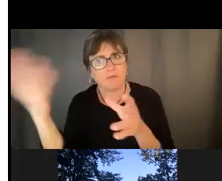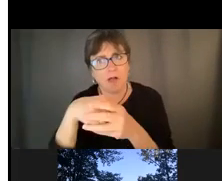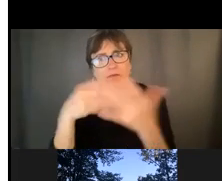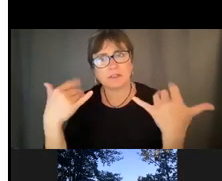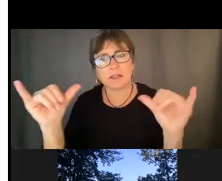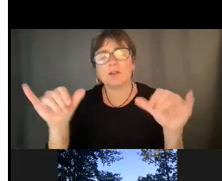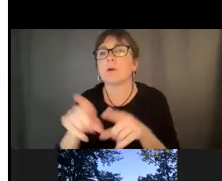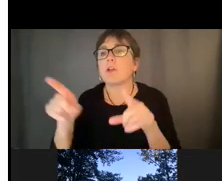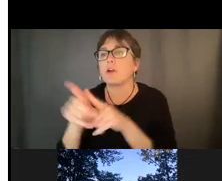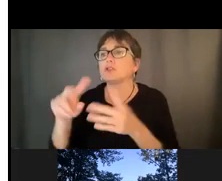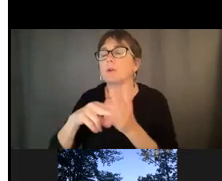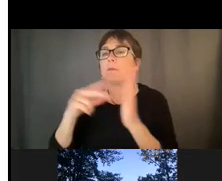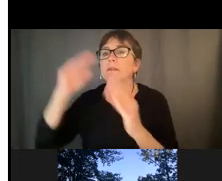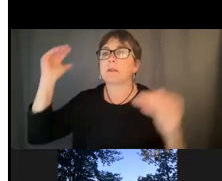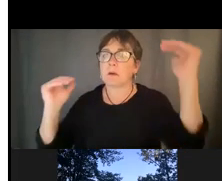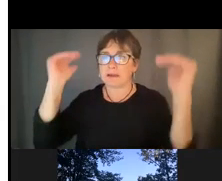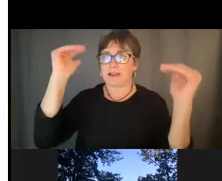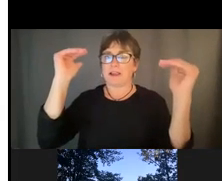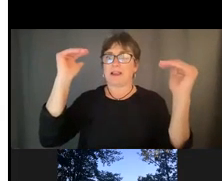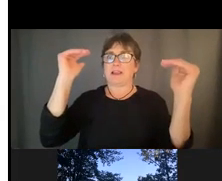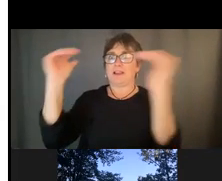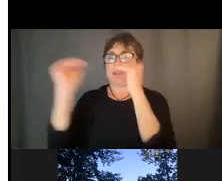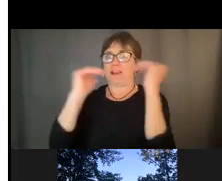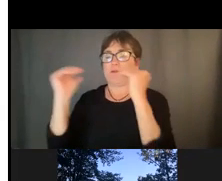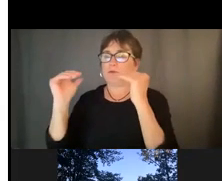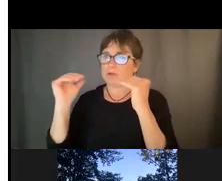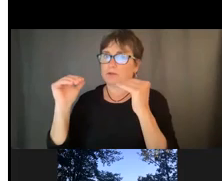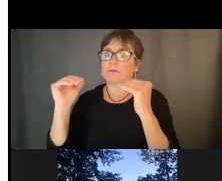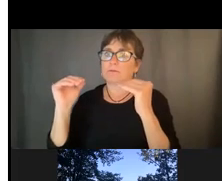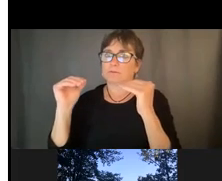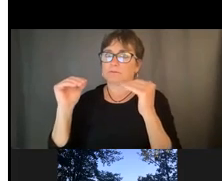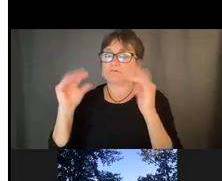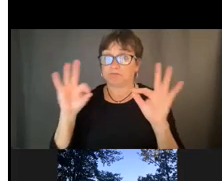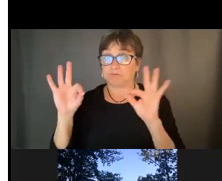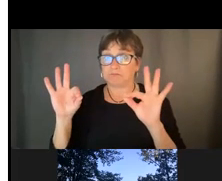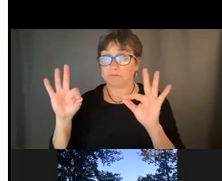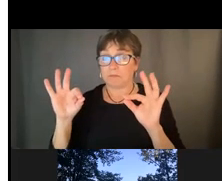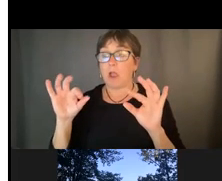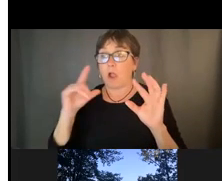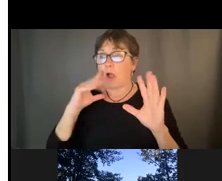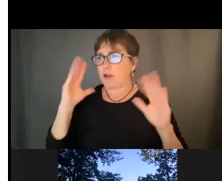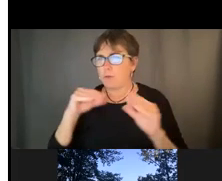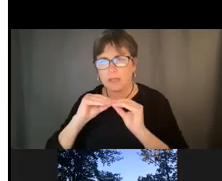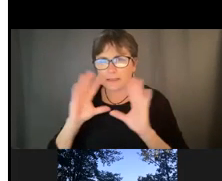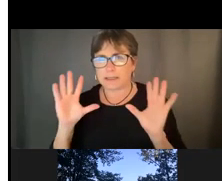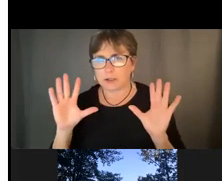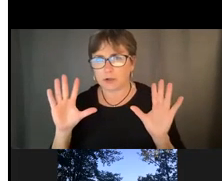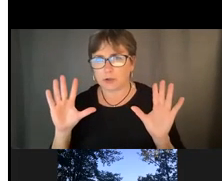and sharing power with the youth and young adults they're working with. I hope that makes sense. And so,